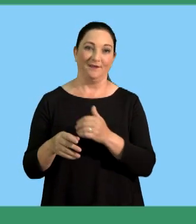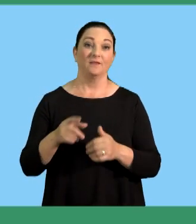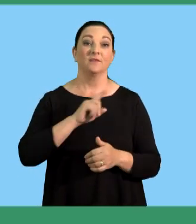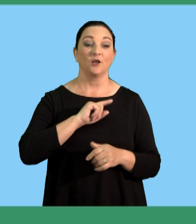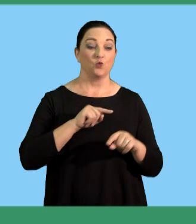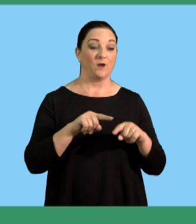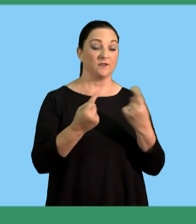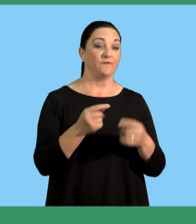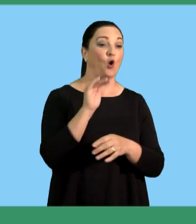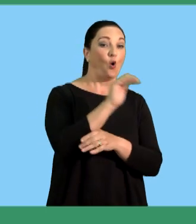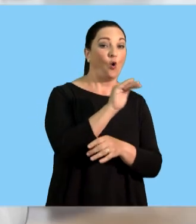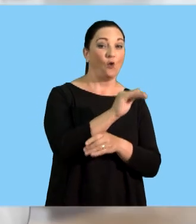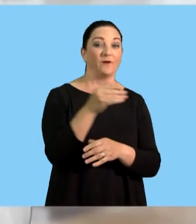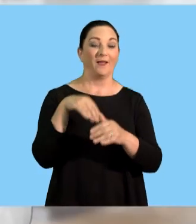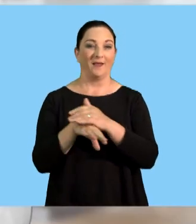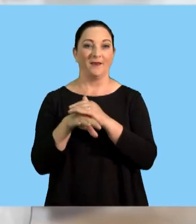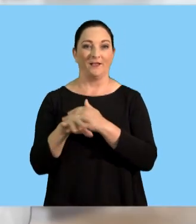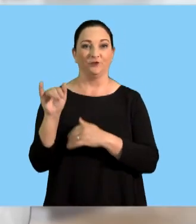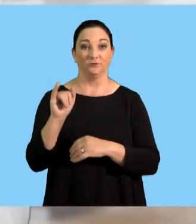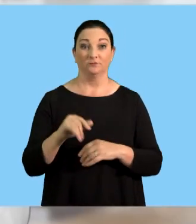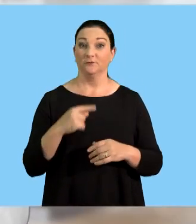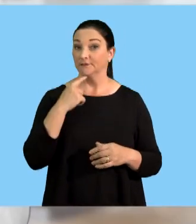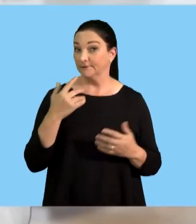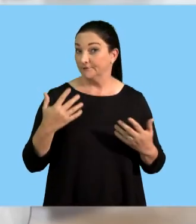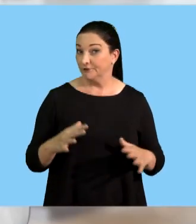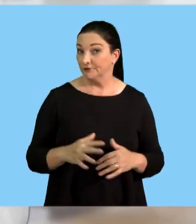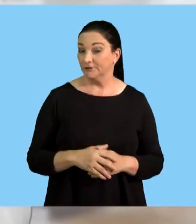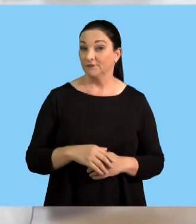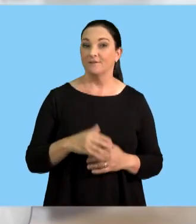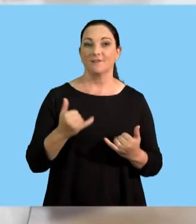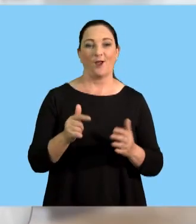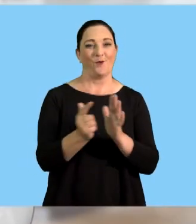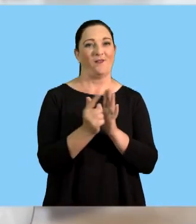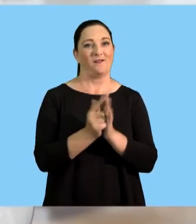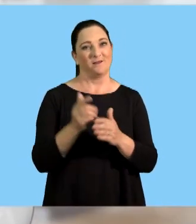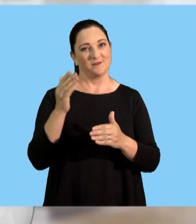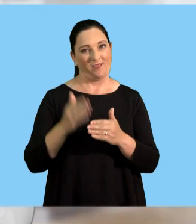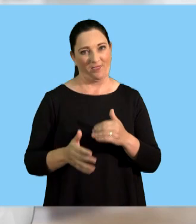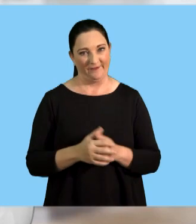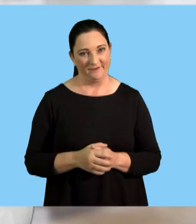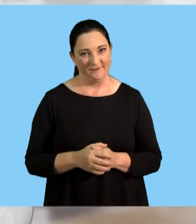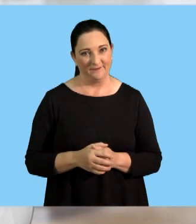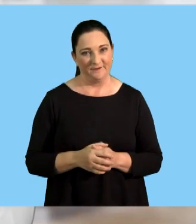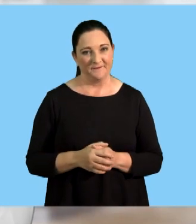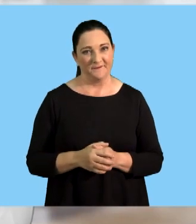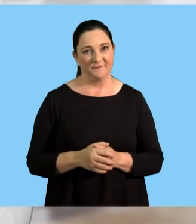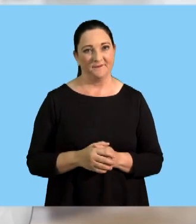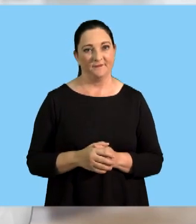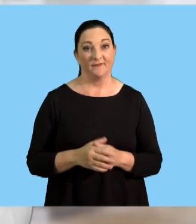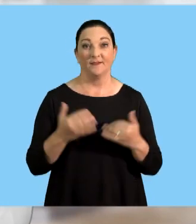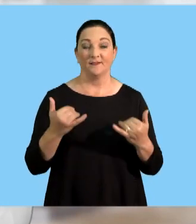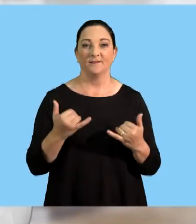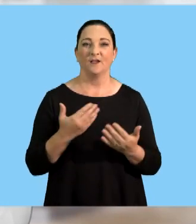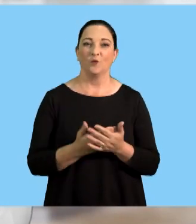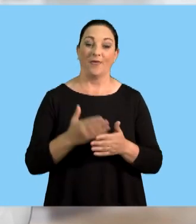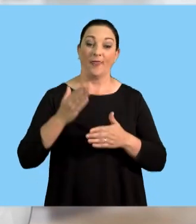are the differences between over and under insurance. So with that being said, this is the end of our lesson. So we will